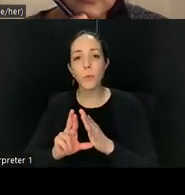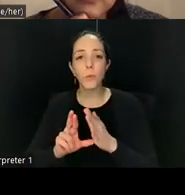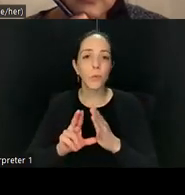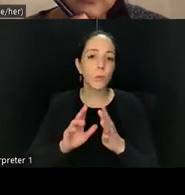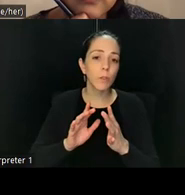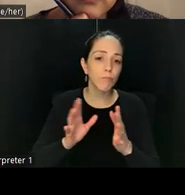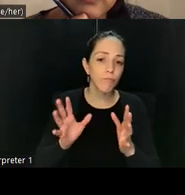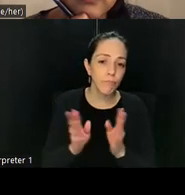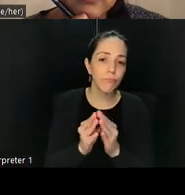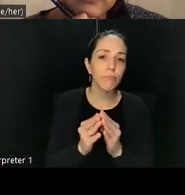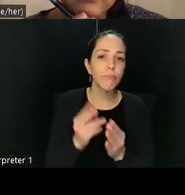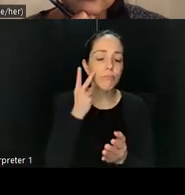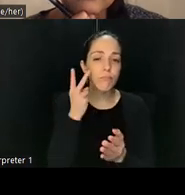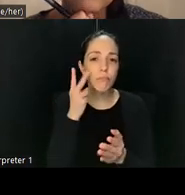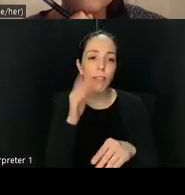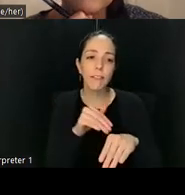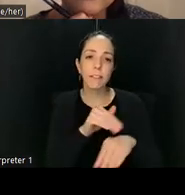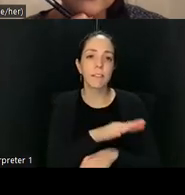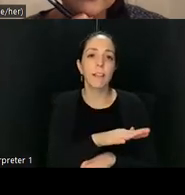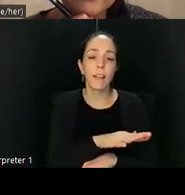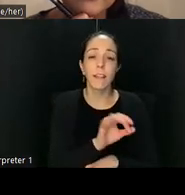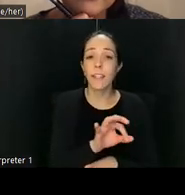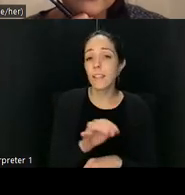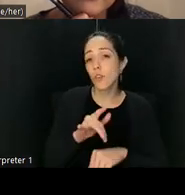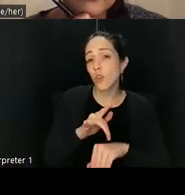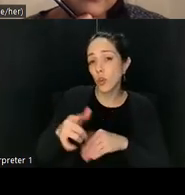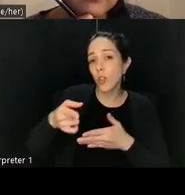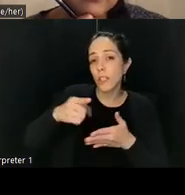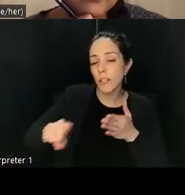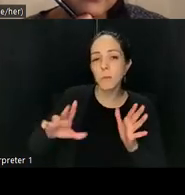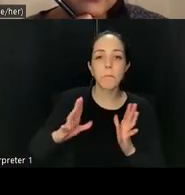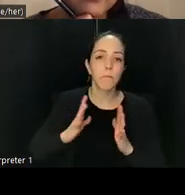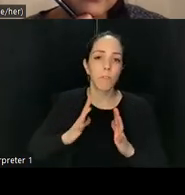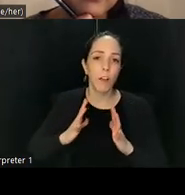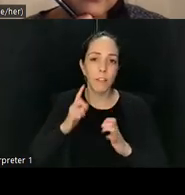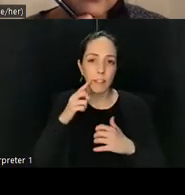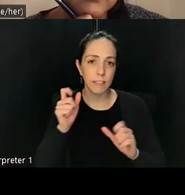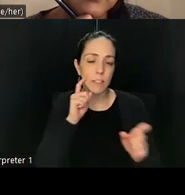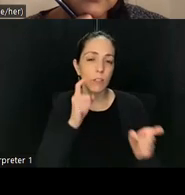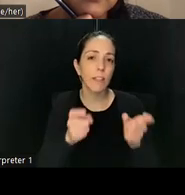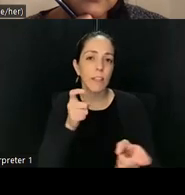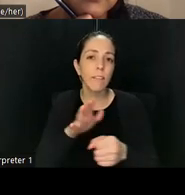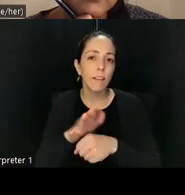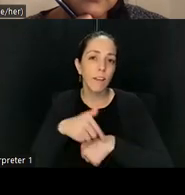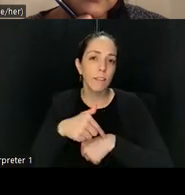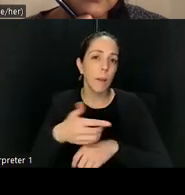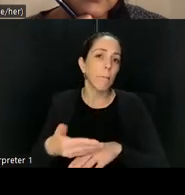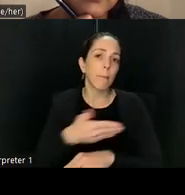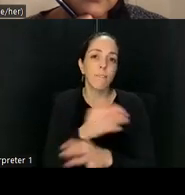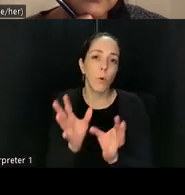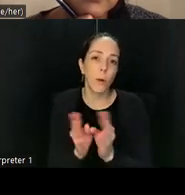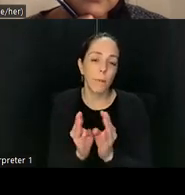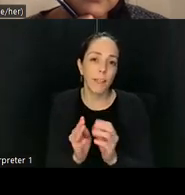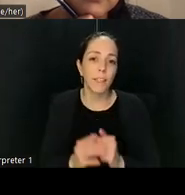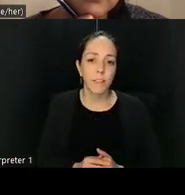in as early as early next week, we'd be able to ensure that members are able to review the text going into the meeting. So it